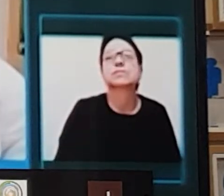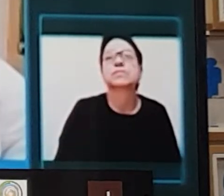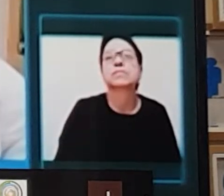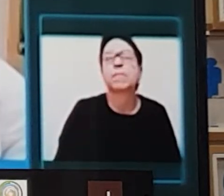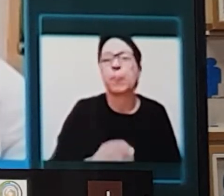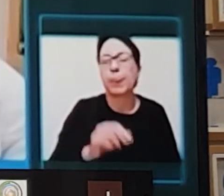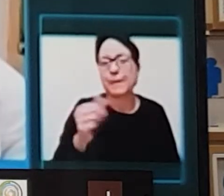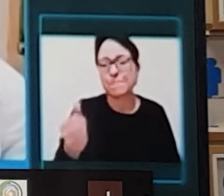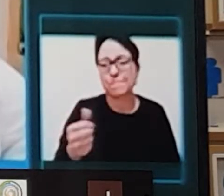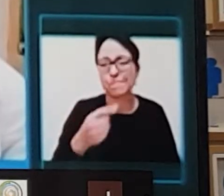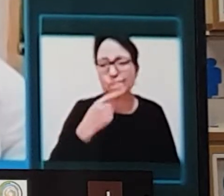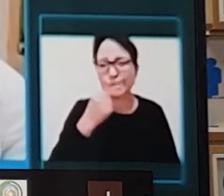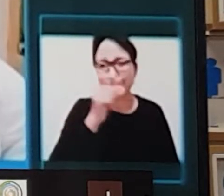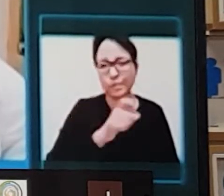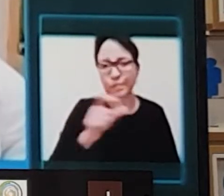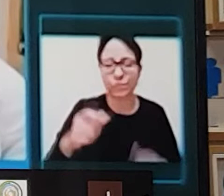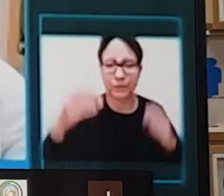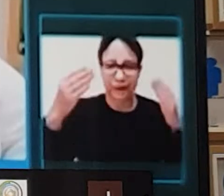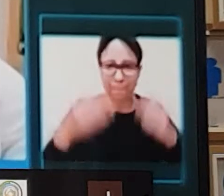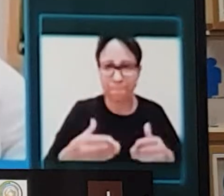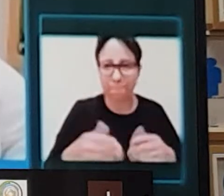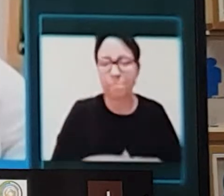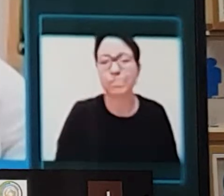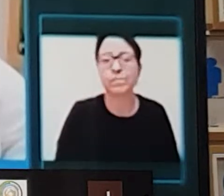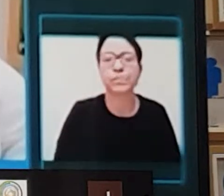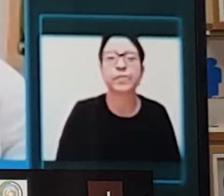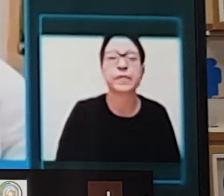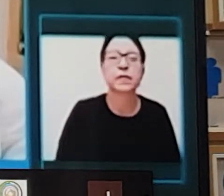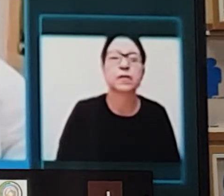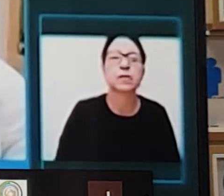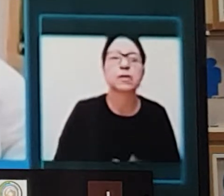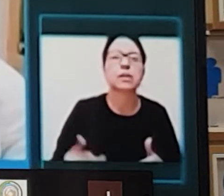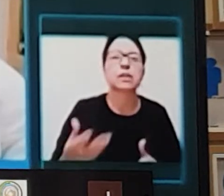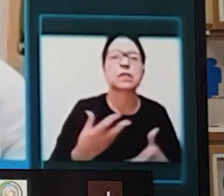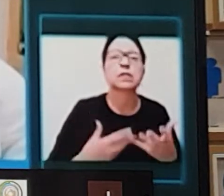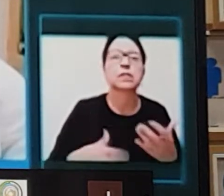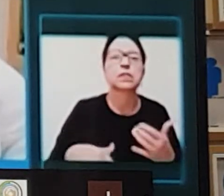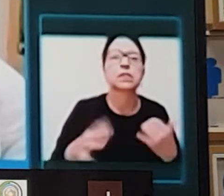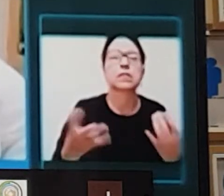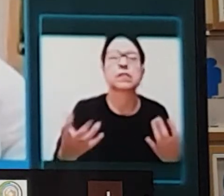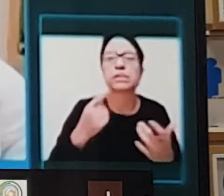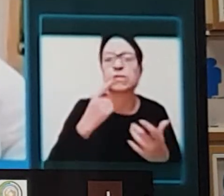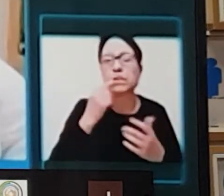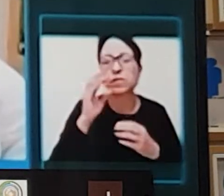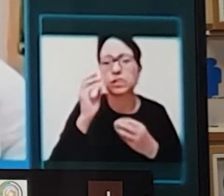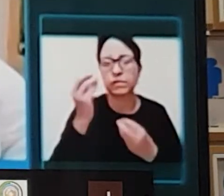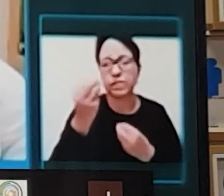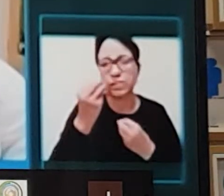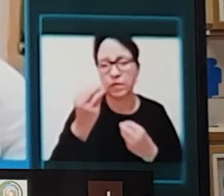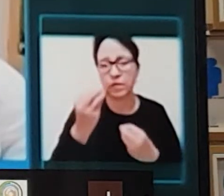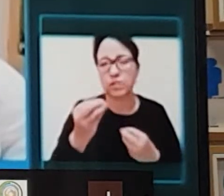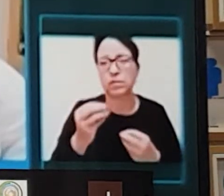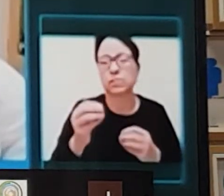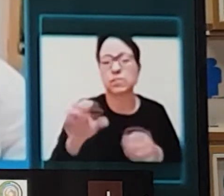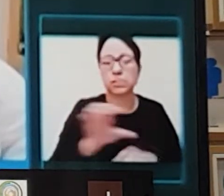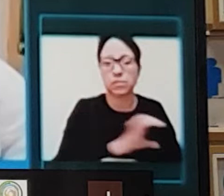people with disabilities may drive motor vehicles. And this is also